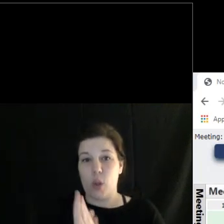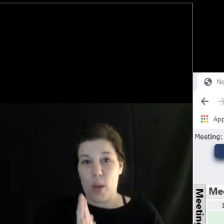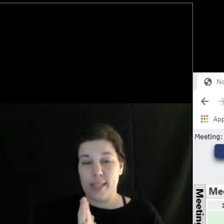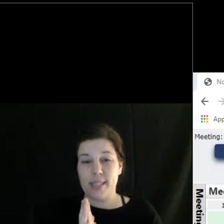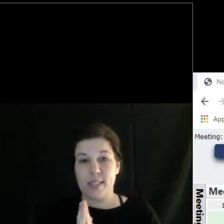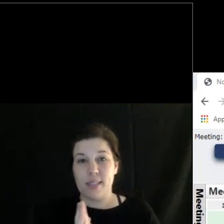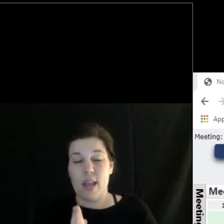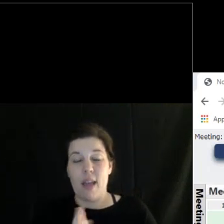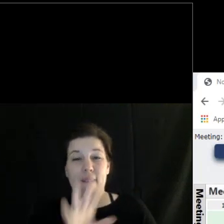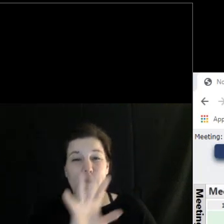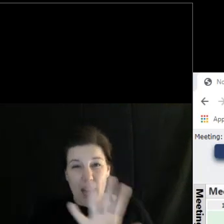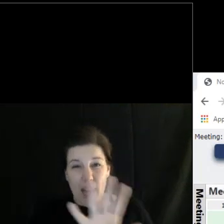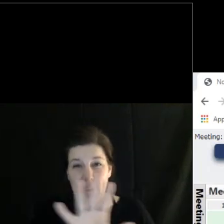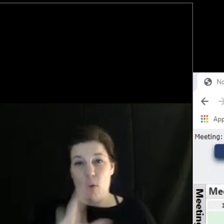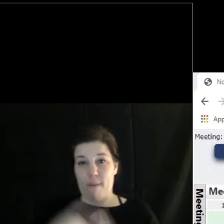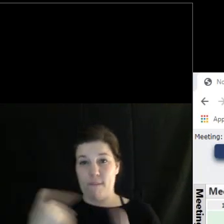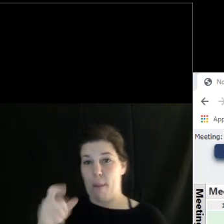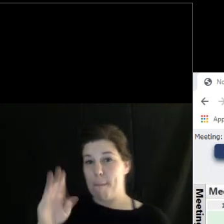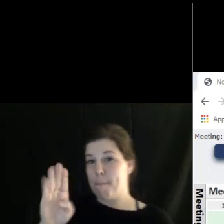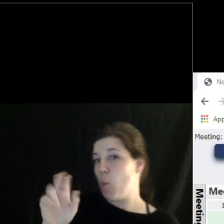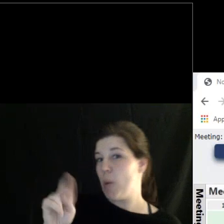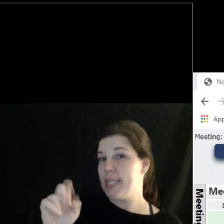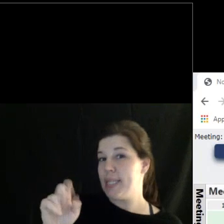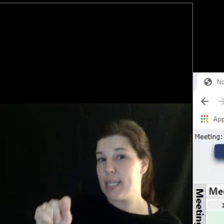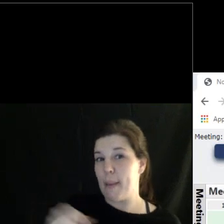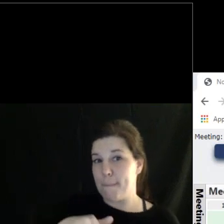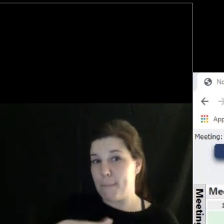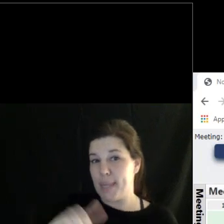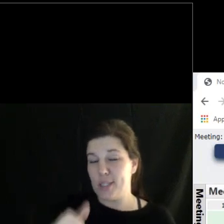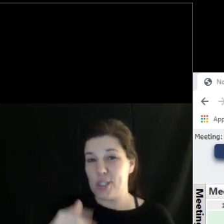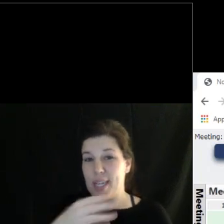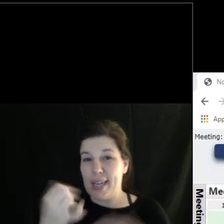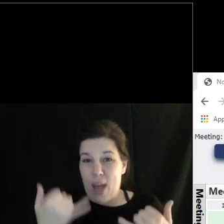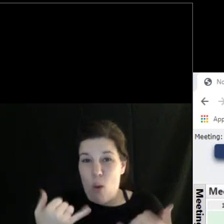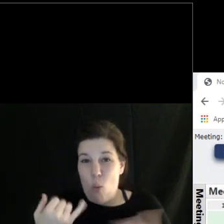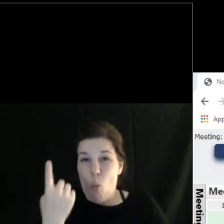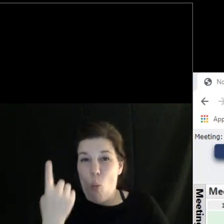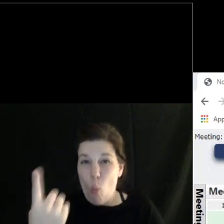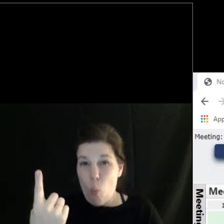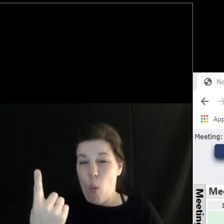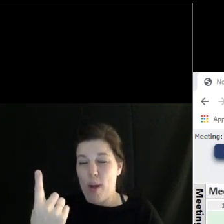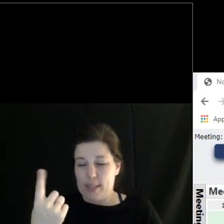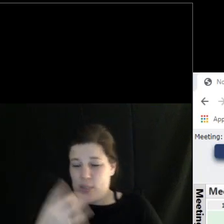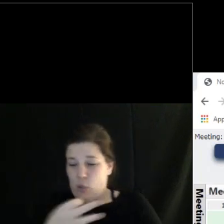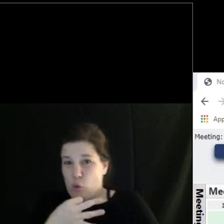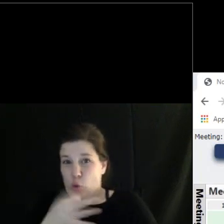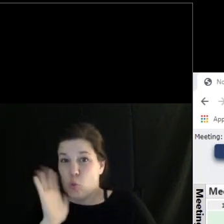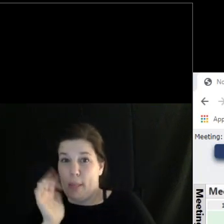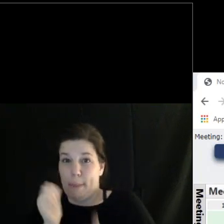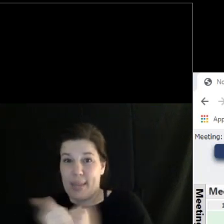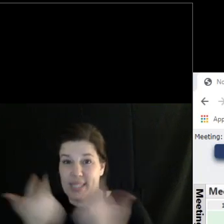were from Boynton Beach, and I'm happy to say 1 is in the final General Appropriation Act. We were able to secure